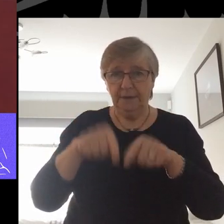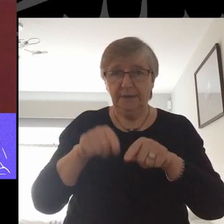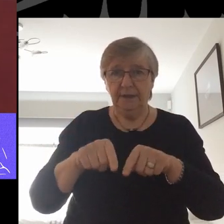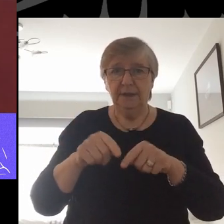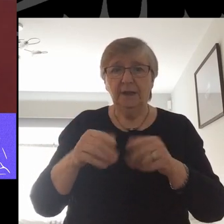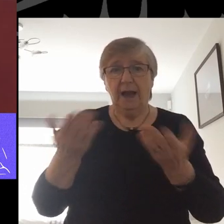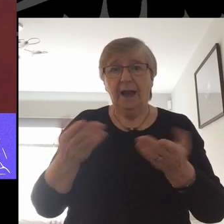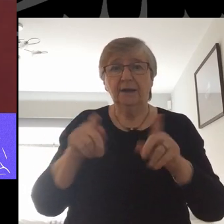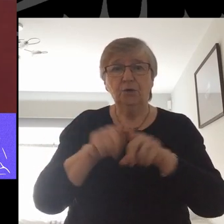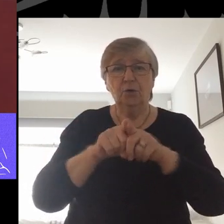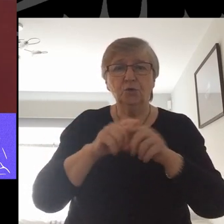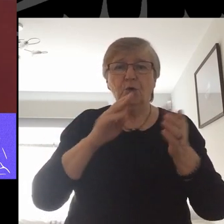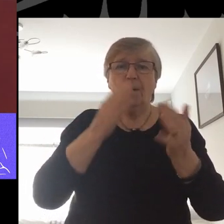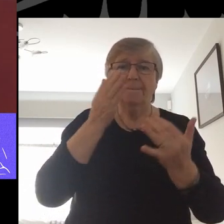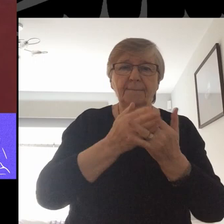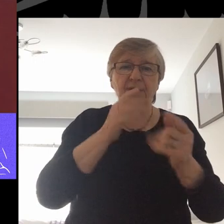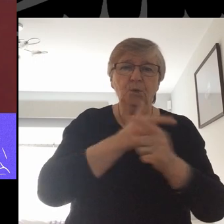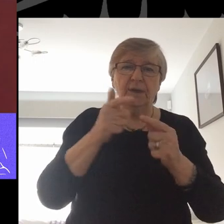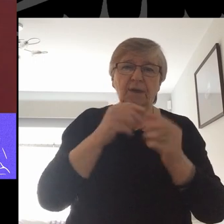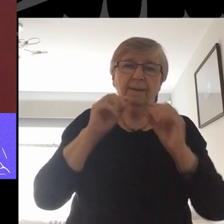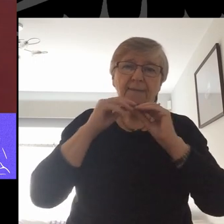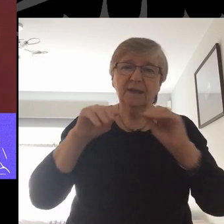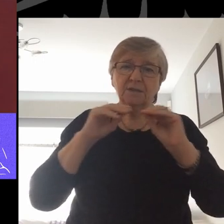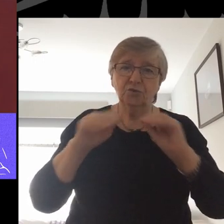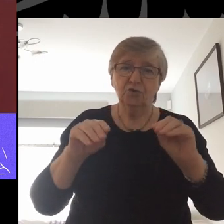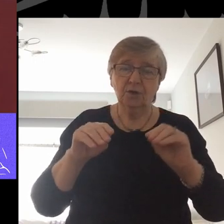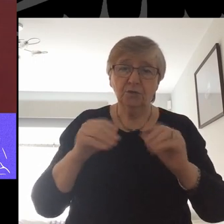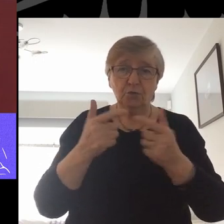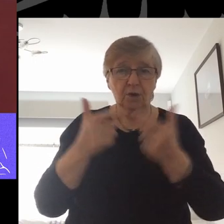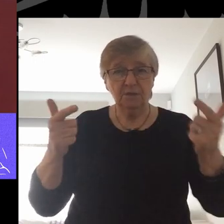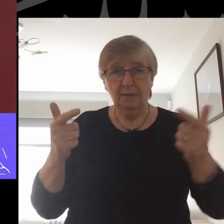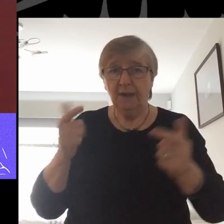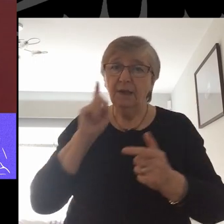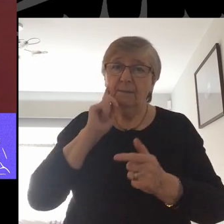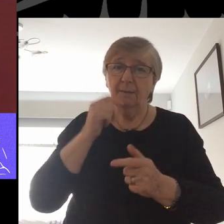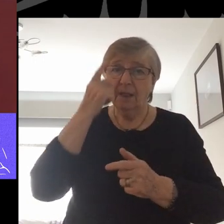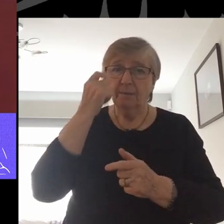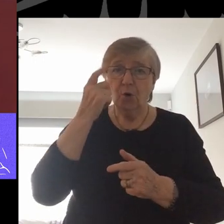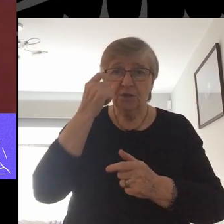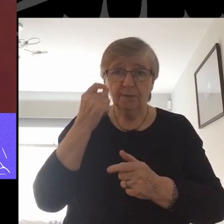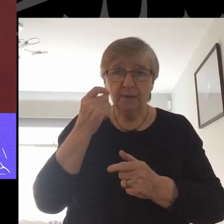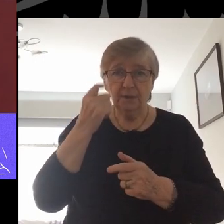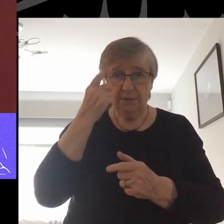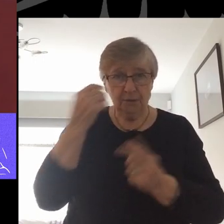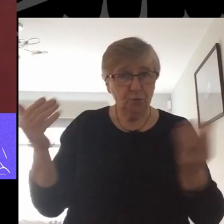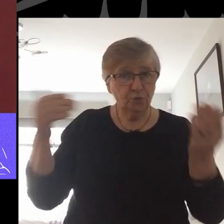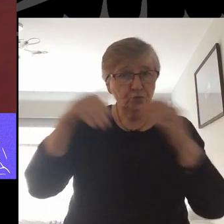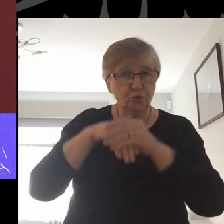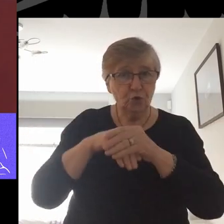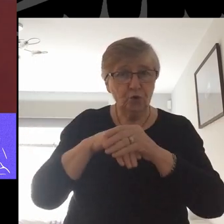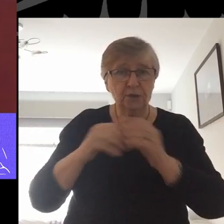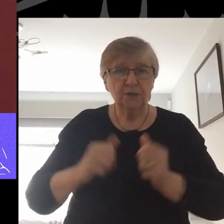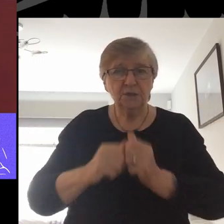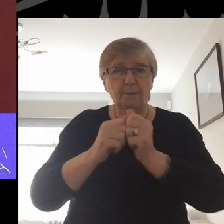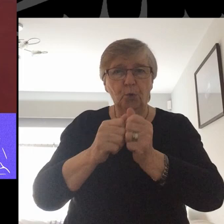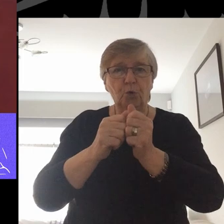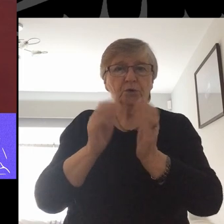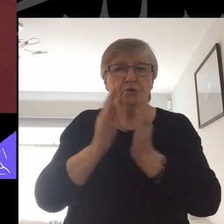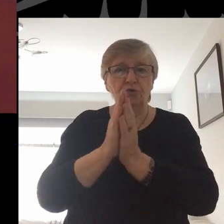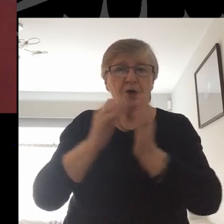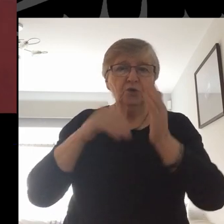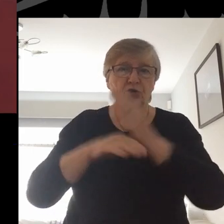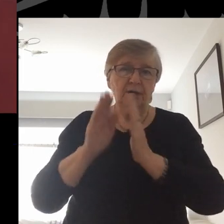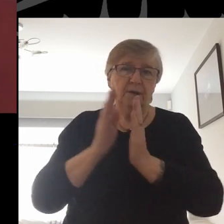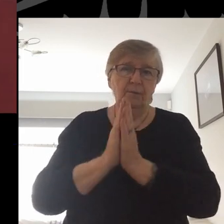the Midweek Messenger, and we would like as many folks as possible to be able to join with us and support the church in that